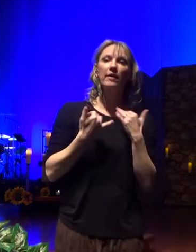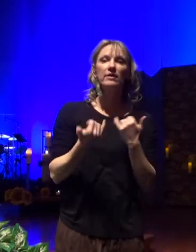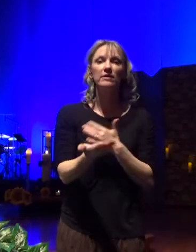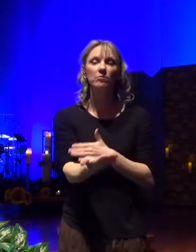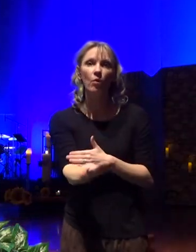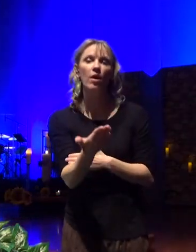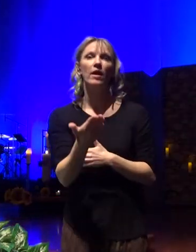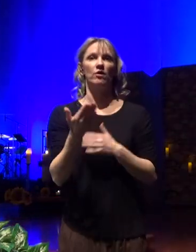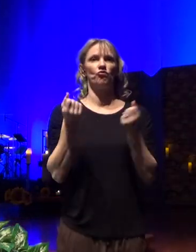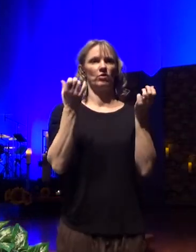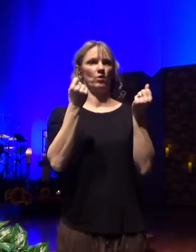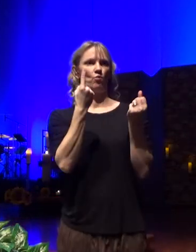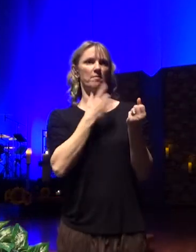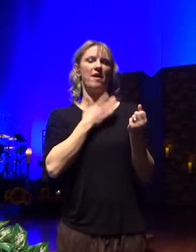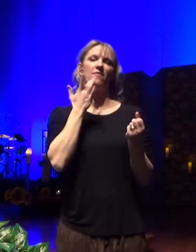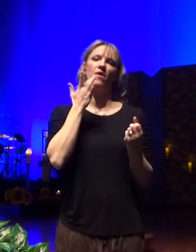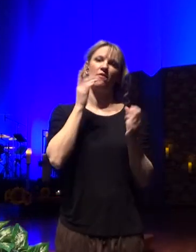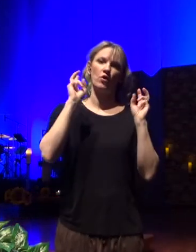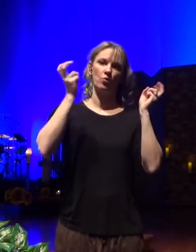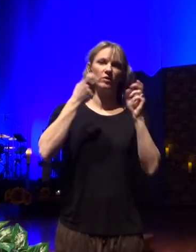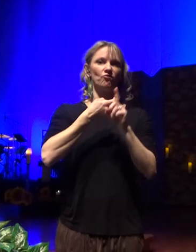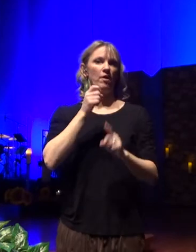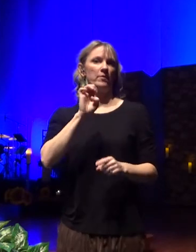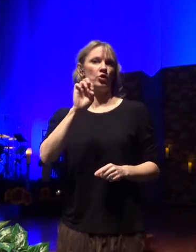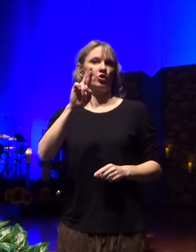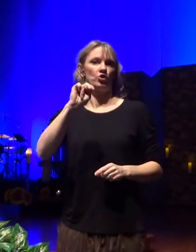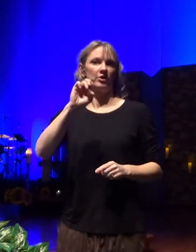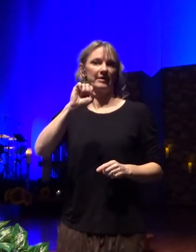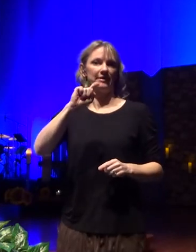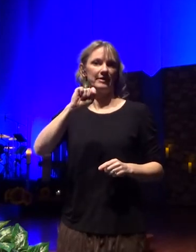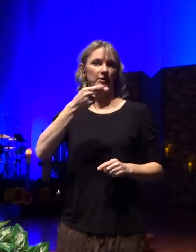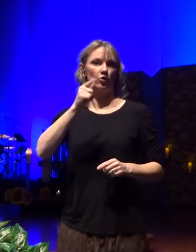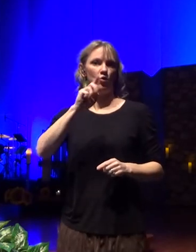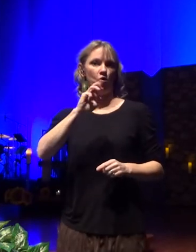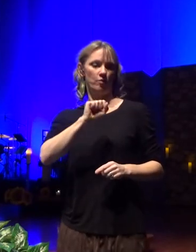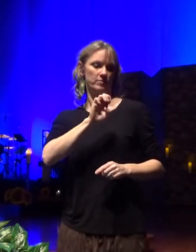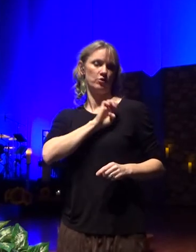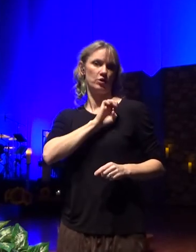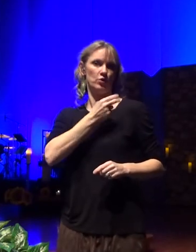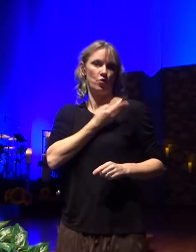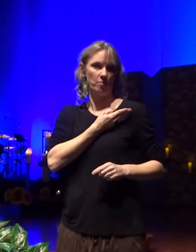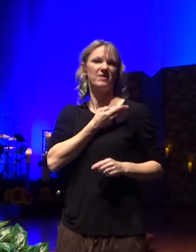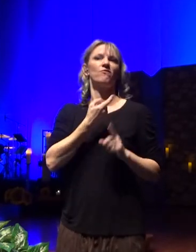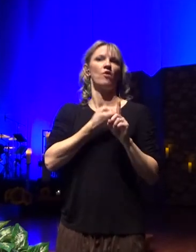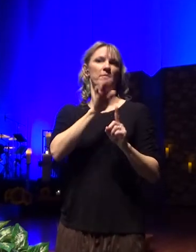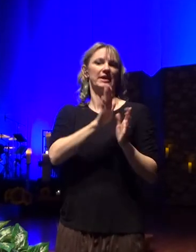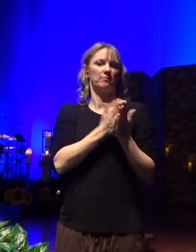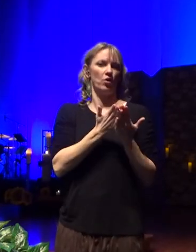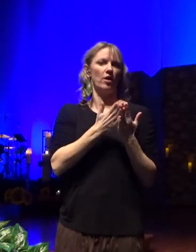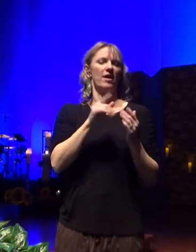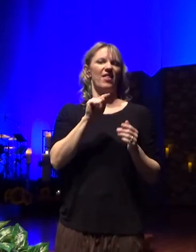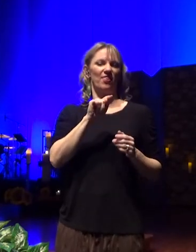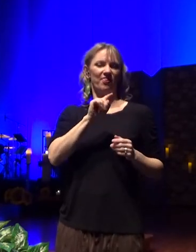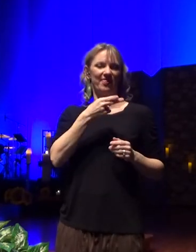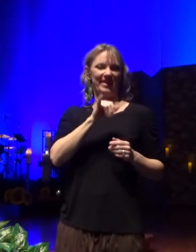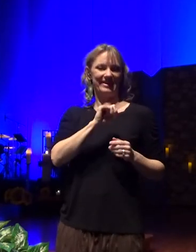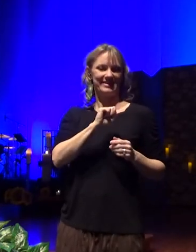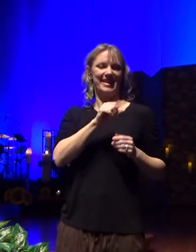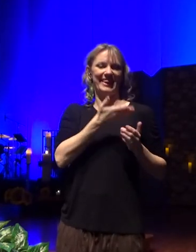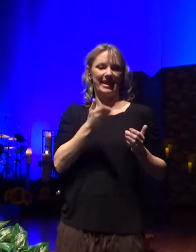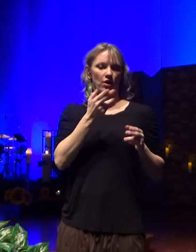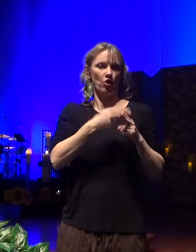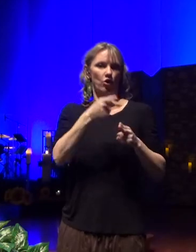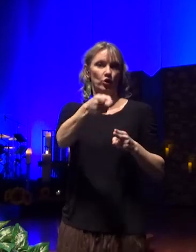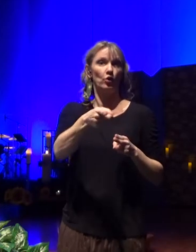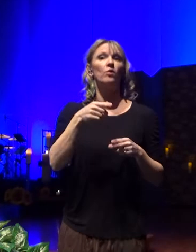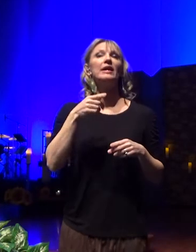begin this morning by reading one of my favorite quotes from Ernest Holmes from his masterwork, This Thing Called You. Holmes